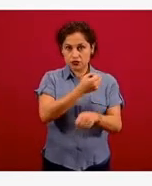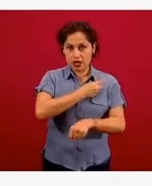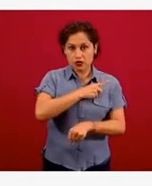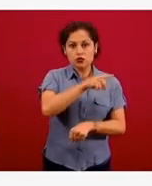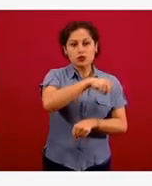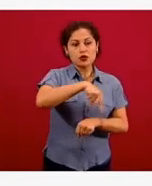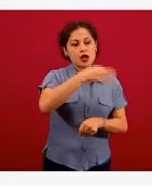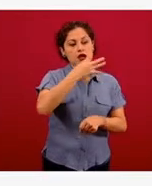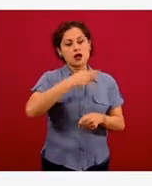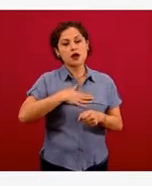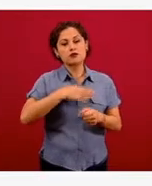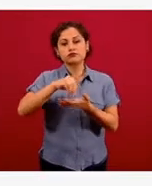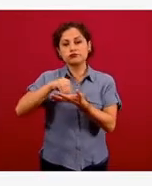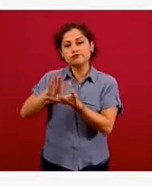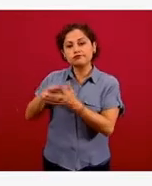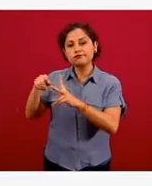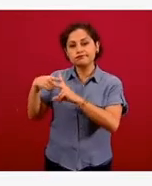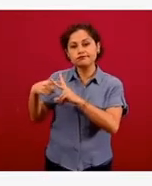non-severe condition.